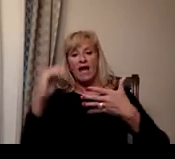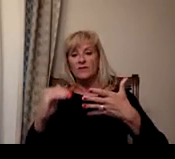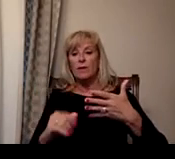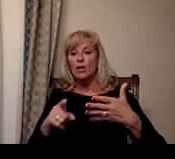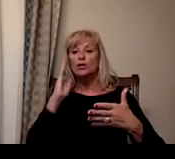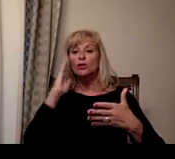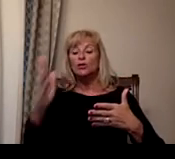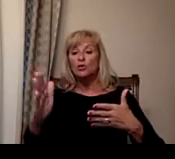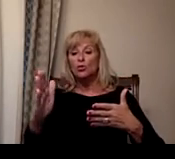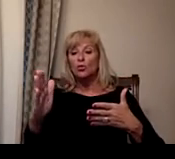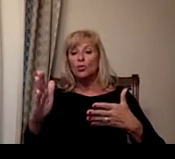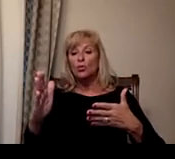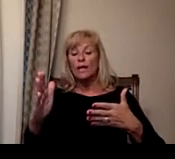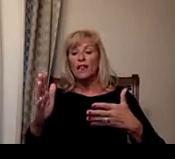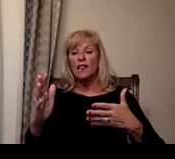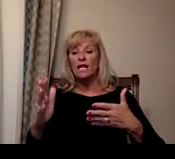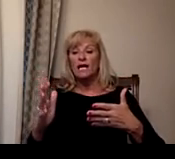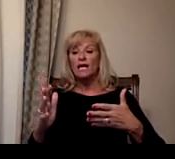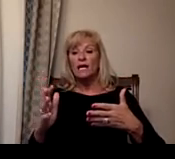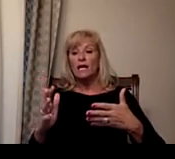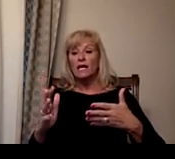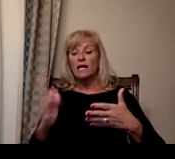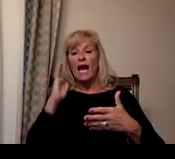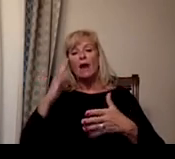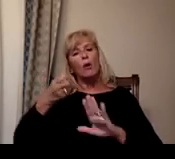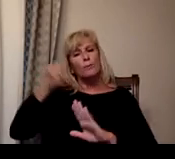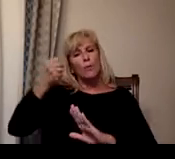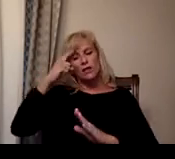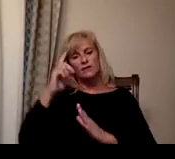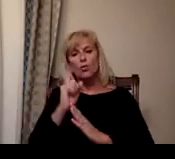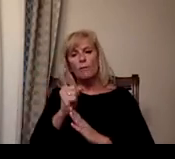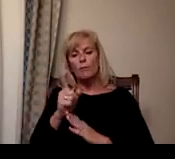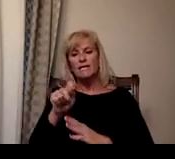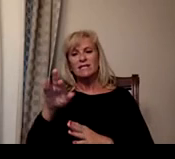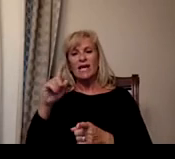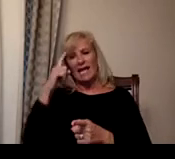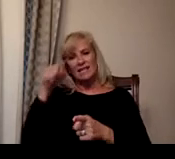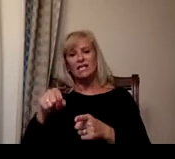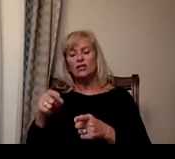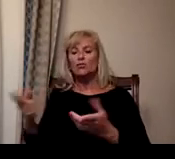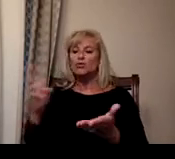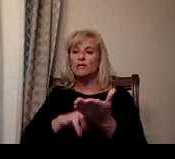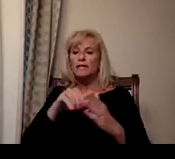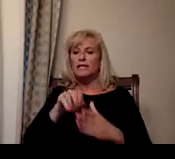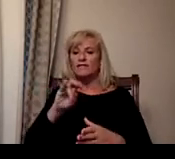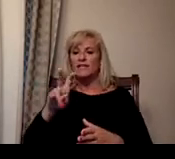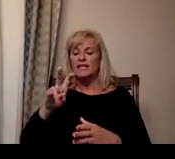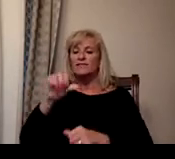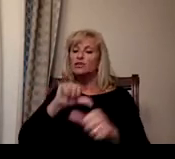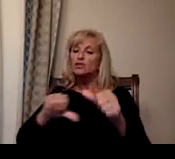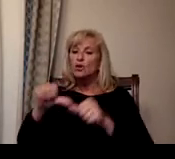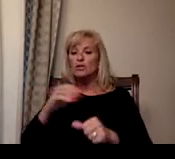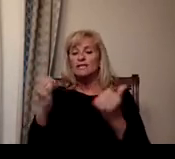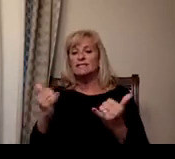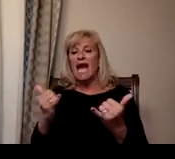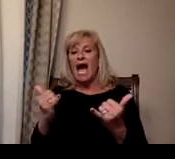you will get, you know, I'm just going to pause for one moment. Terry, I think you logged in on the Vive socials, and it's